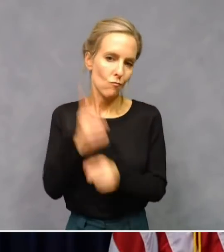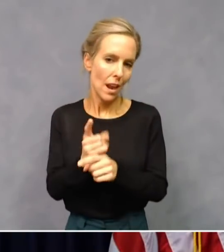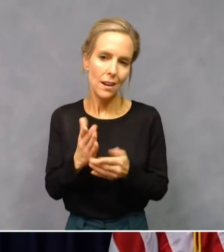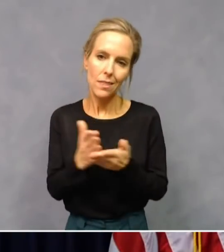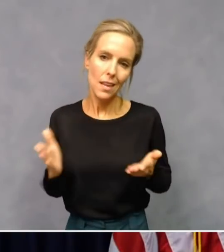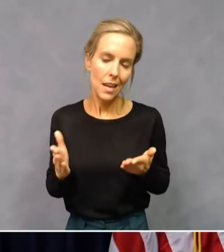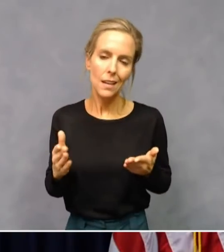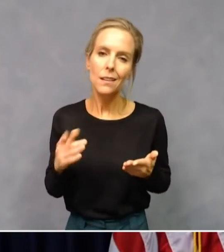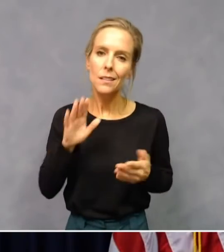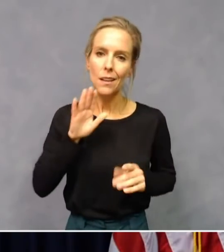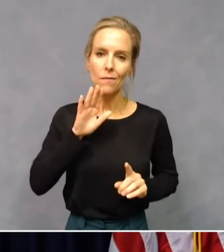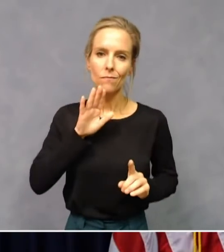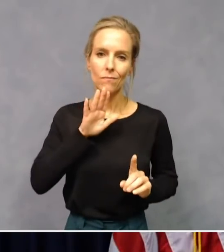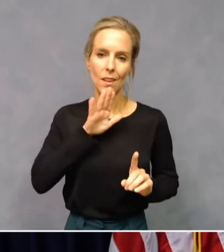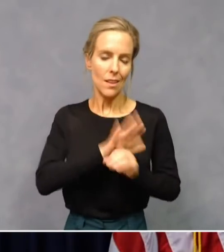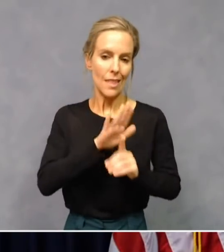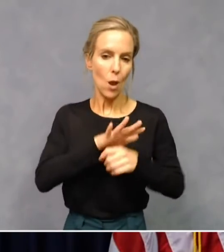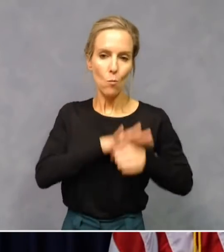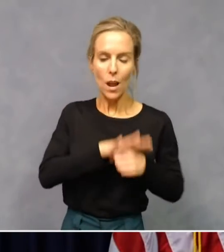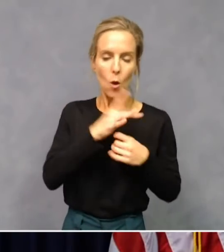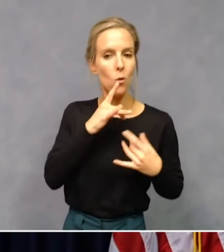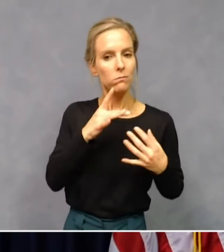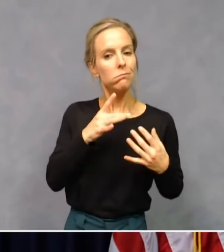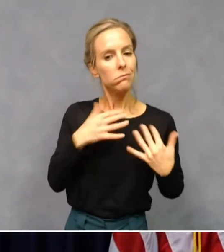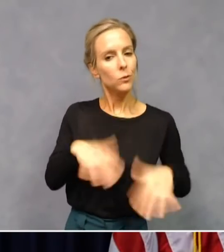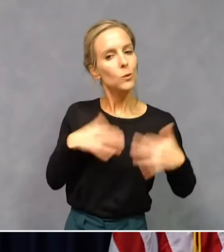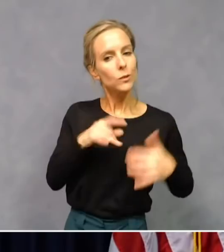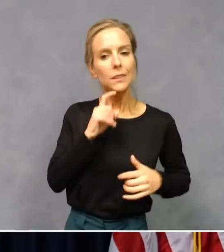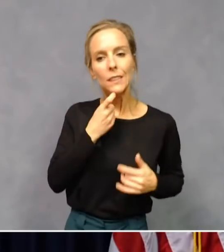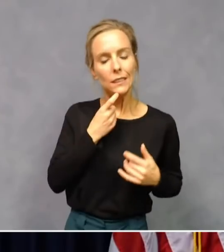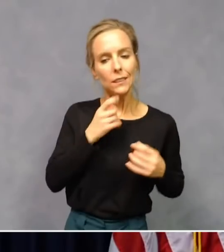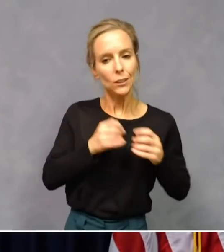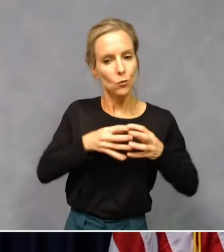grows. All right, Melissa, Patrick, you want to ask our last question?